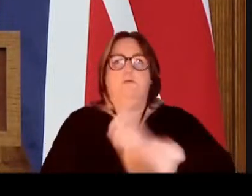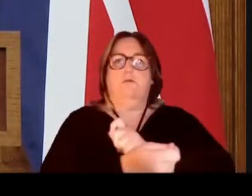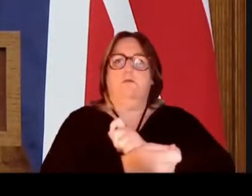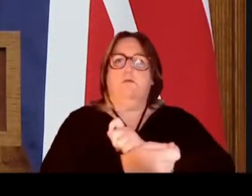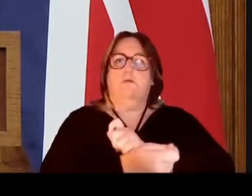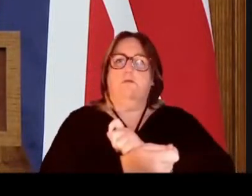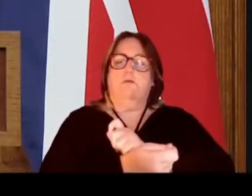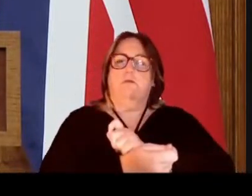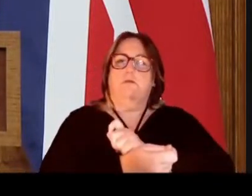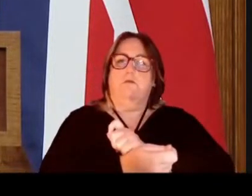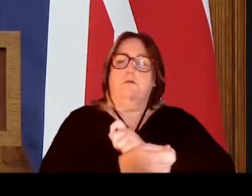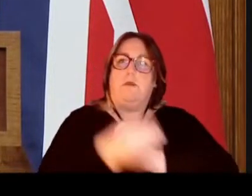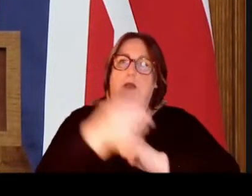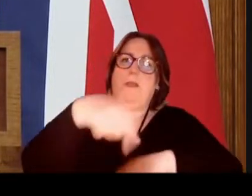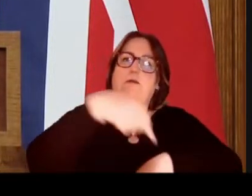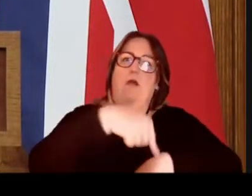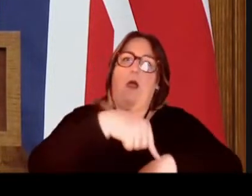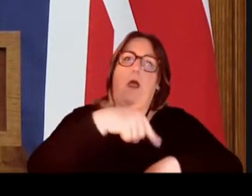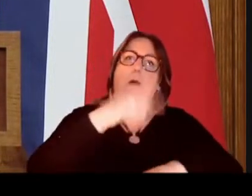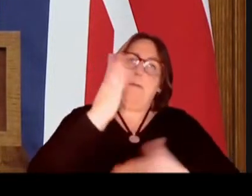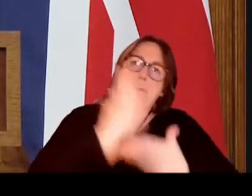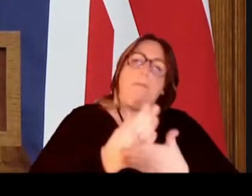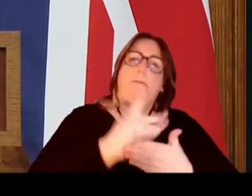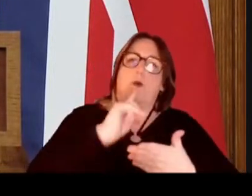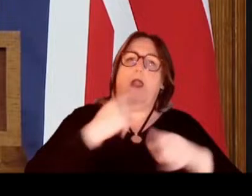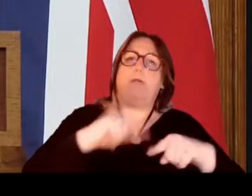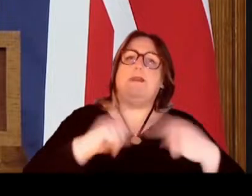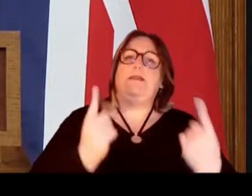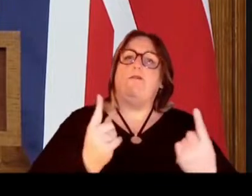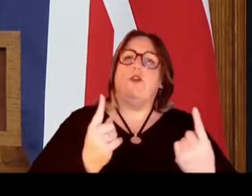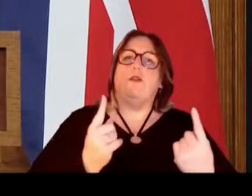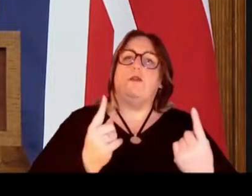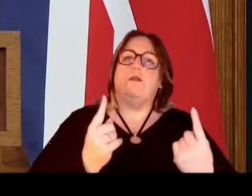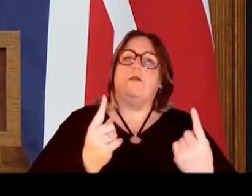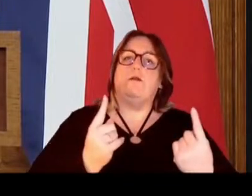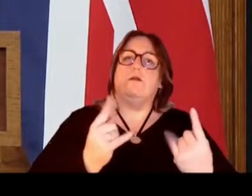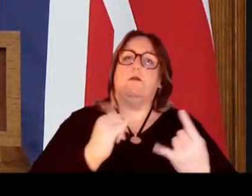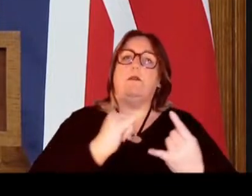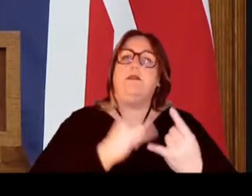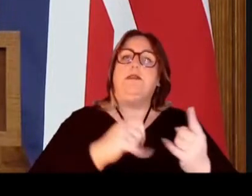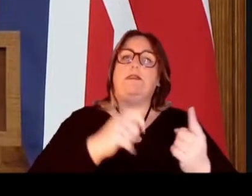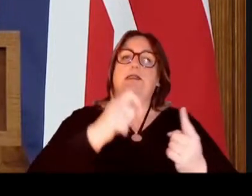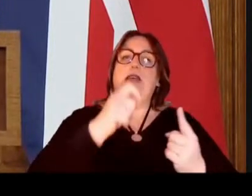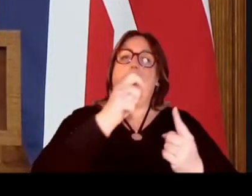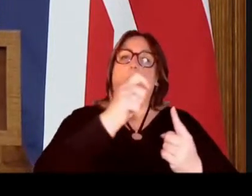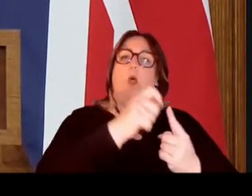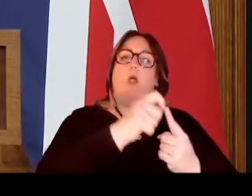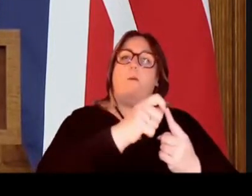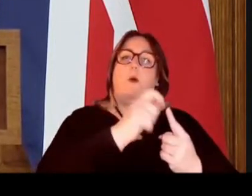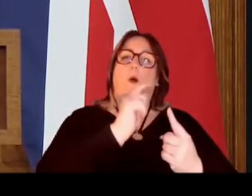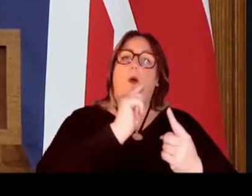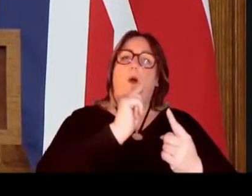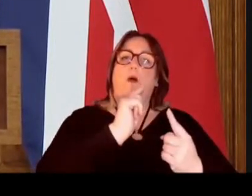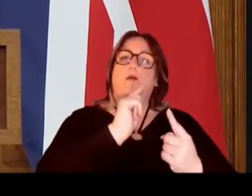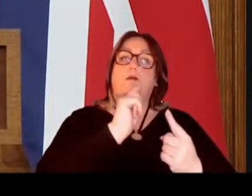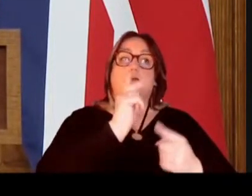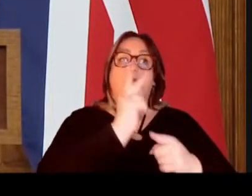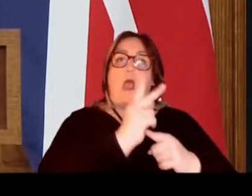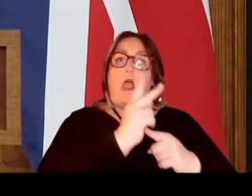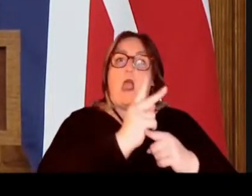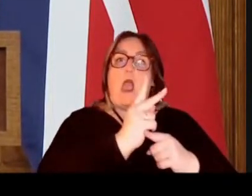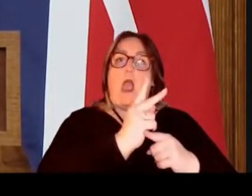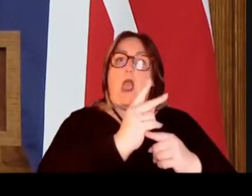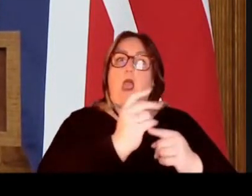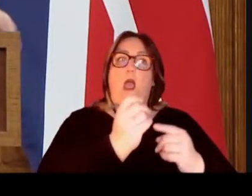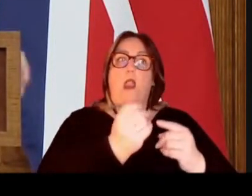be different. Southport will be a line in the sand. We will honour those 3 little